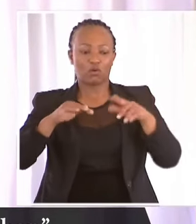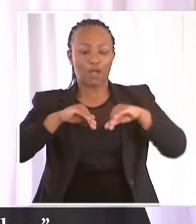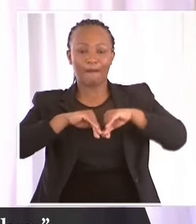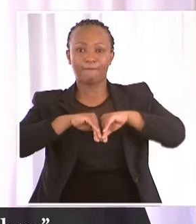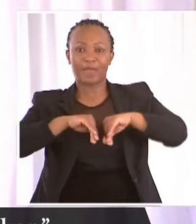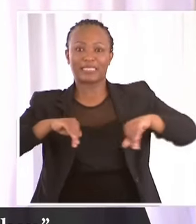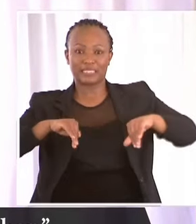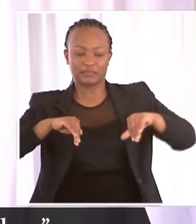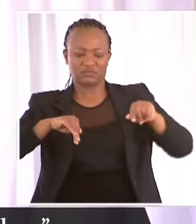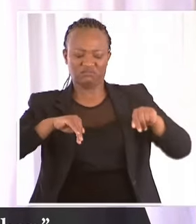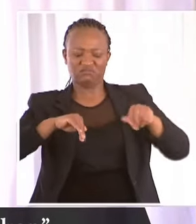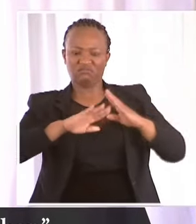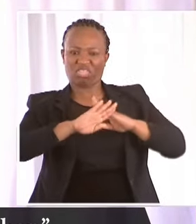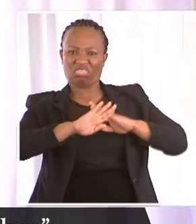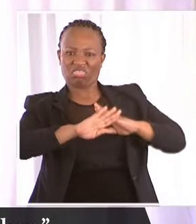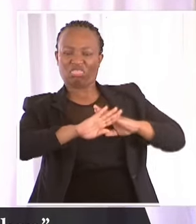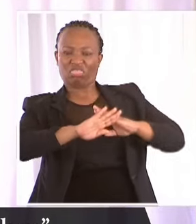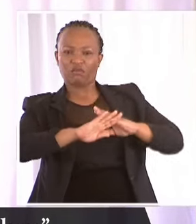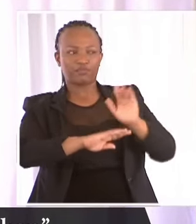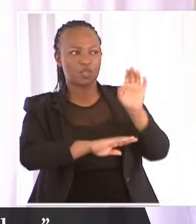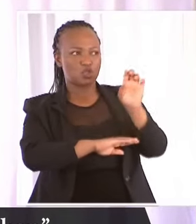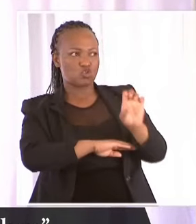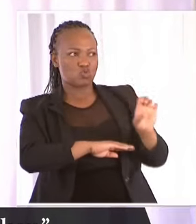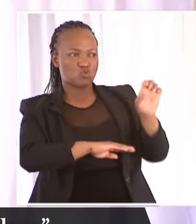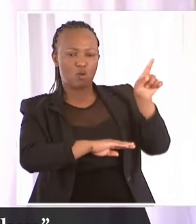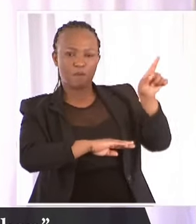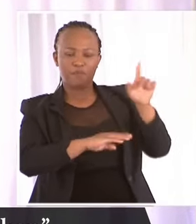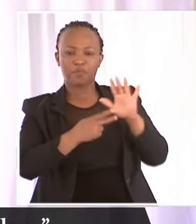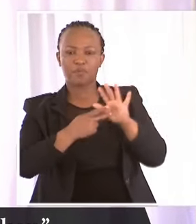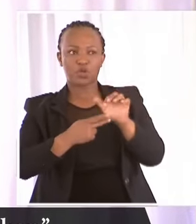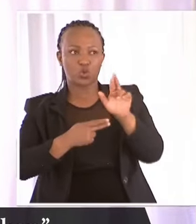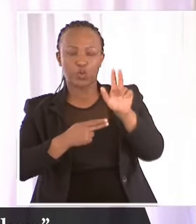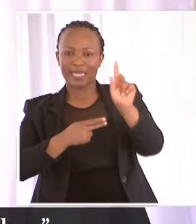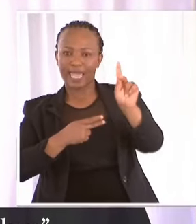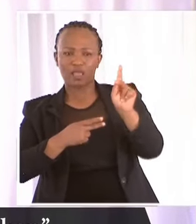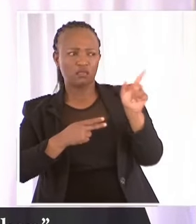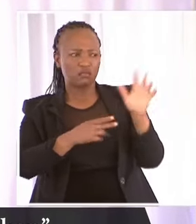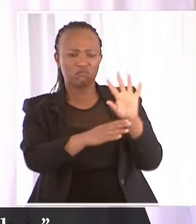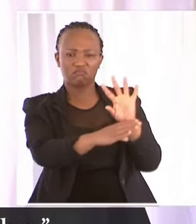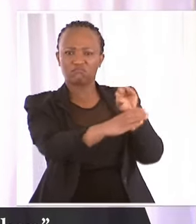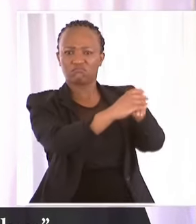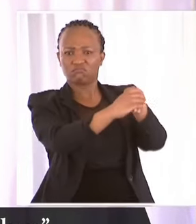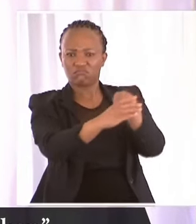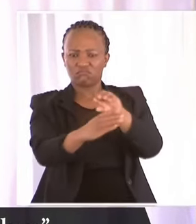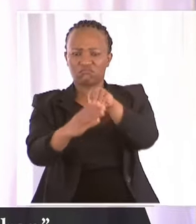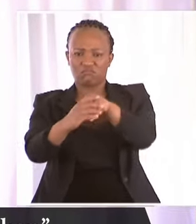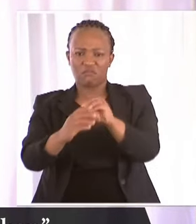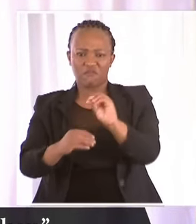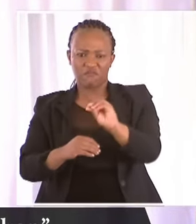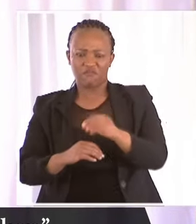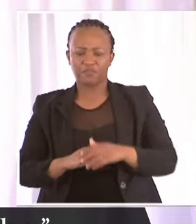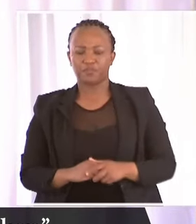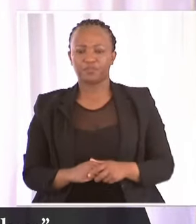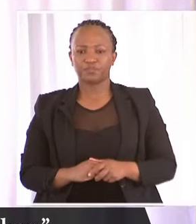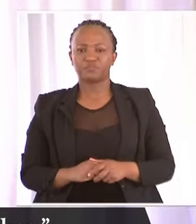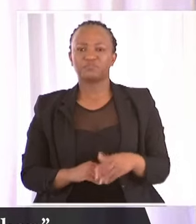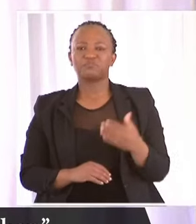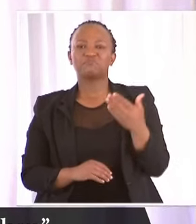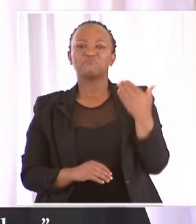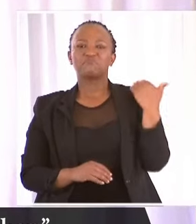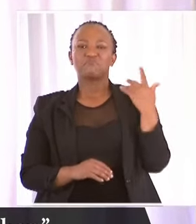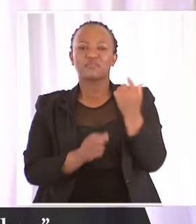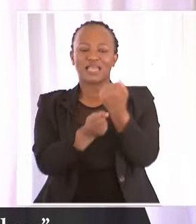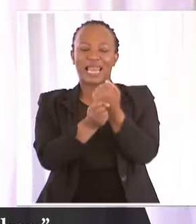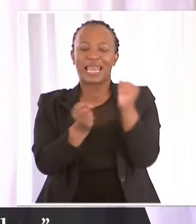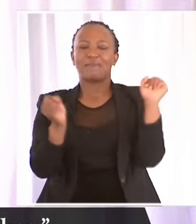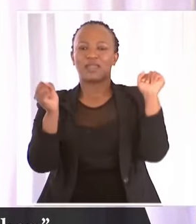anti-apartheid movement in Europe and in the United Kingdom. He was one of the leading figures of the liberation